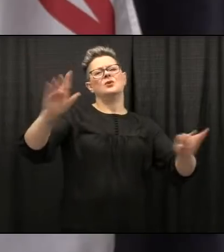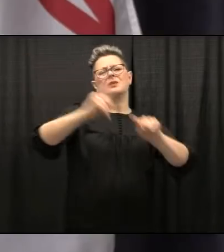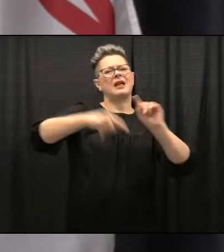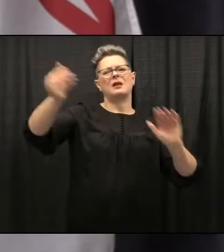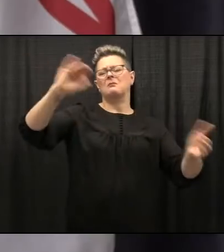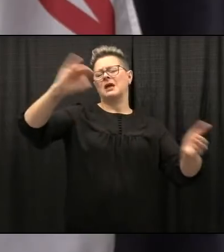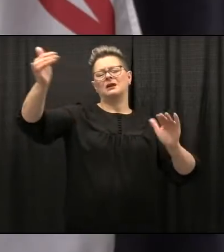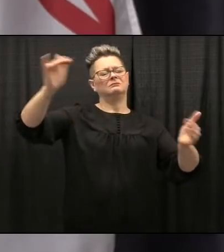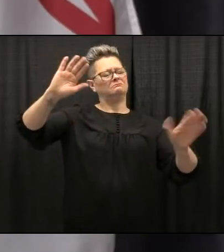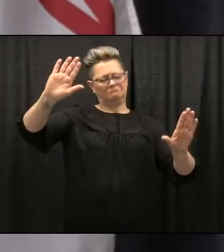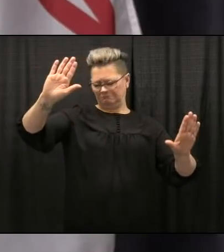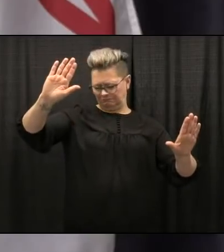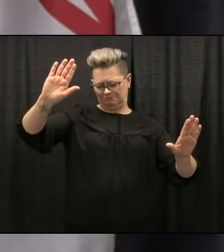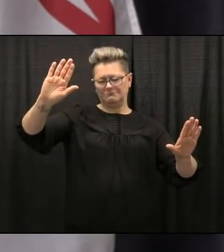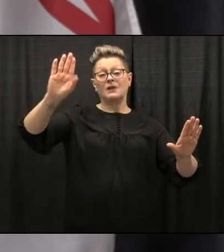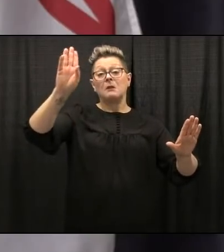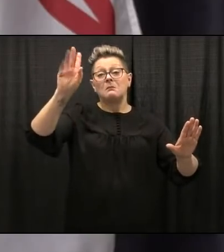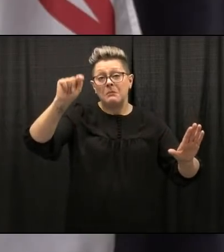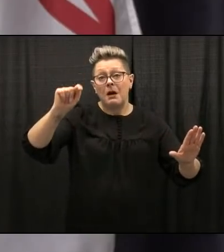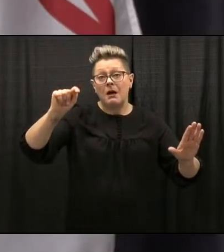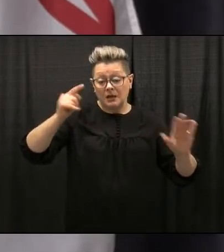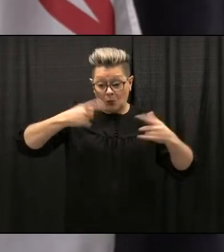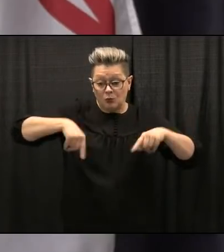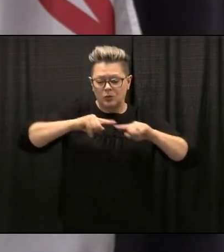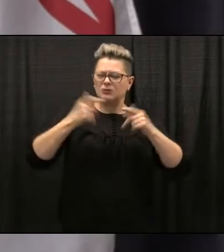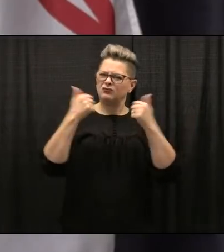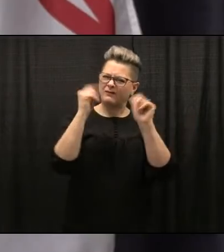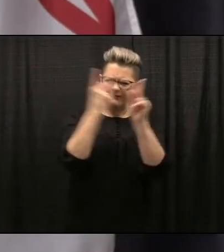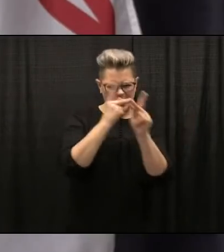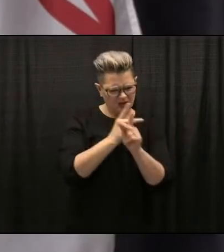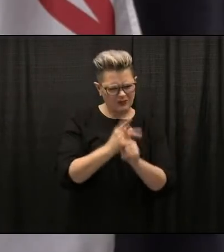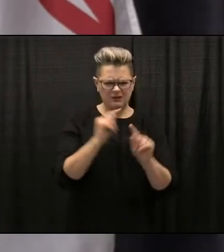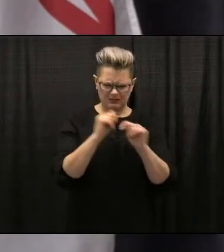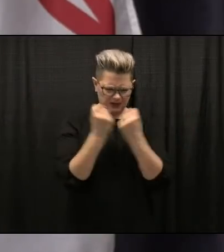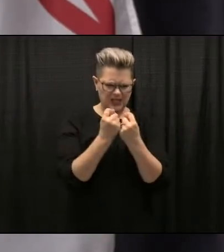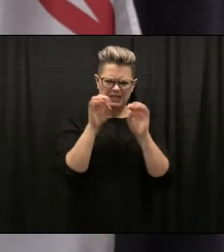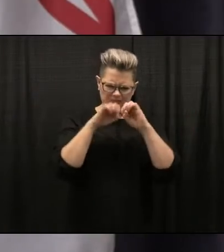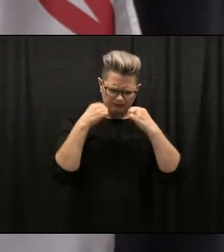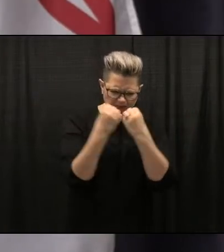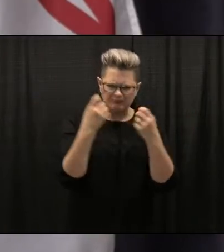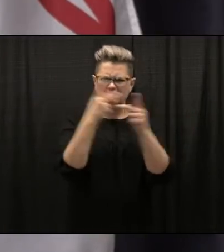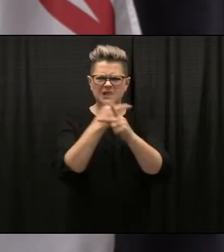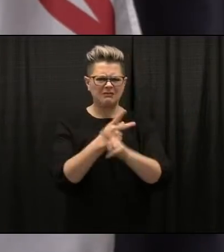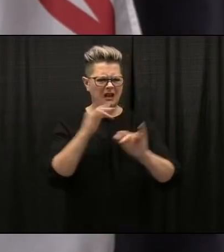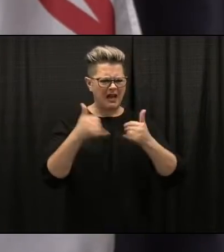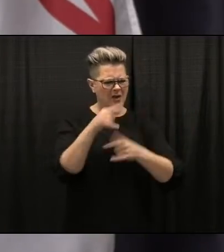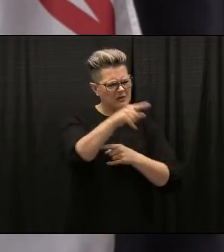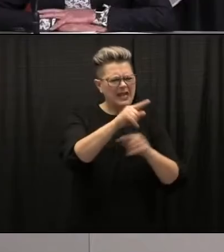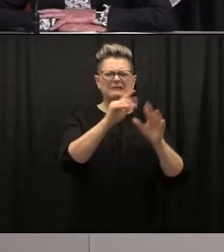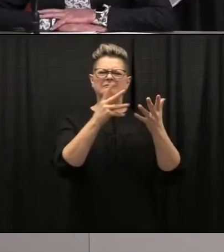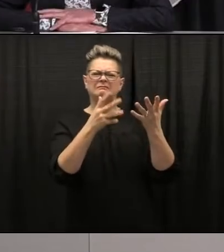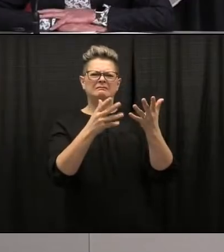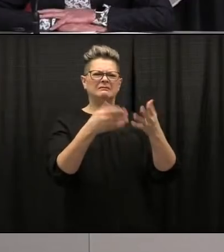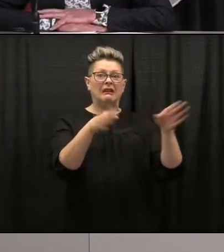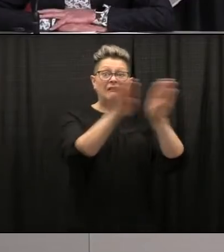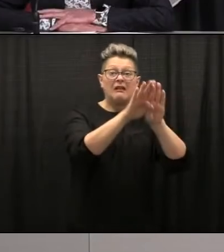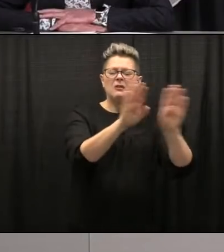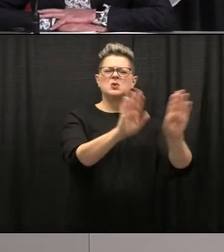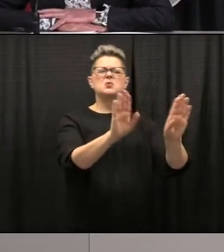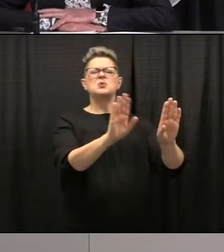directly. But we are looking at that and trying to see how we can improve that situation going forward. Thank